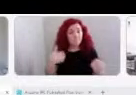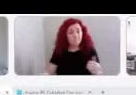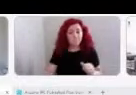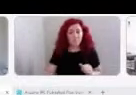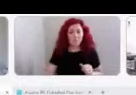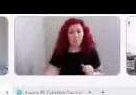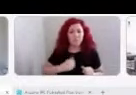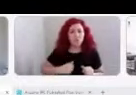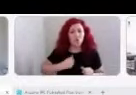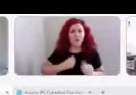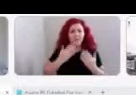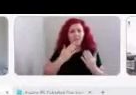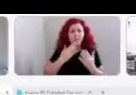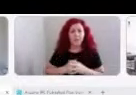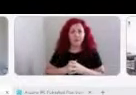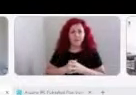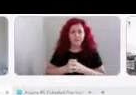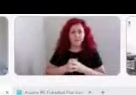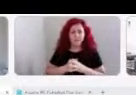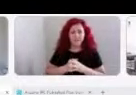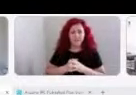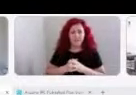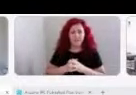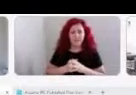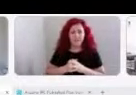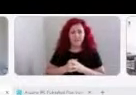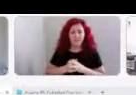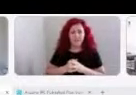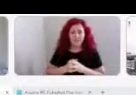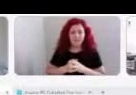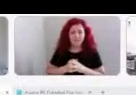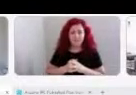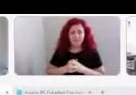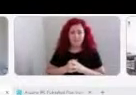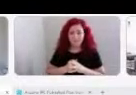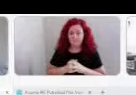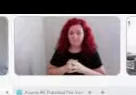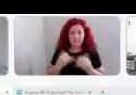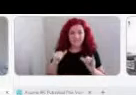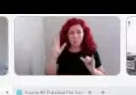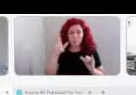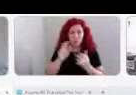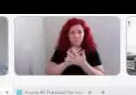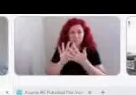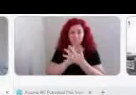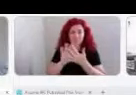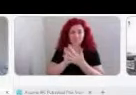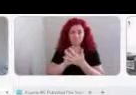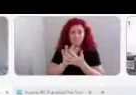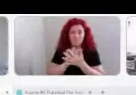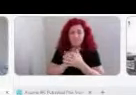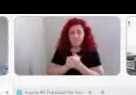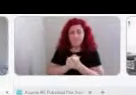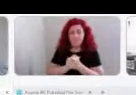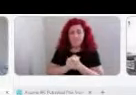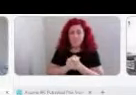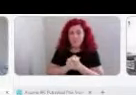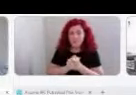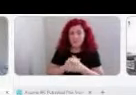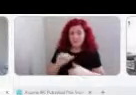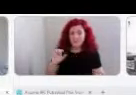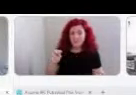sorry thank you um hello i appreciate uh